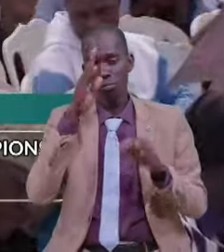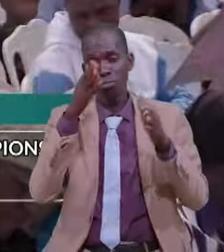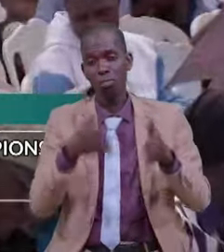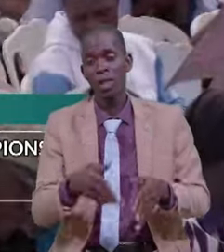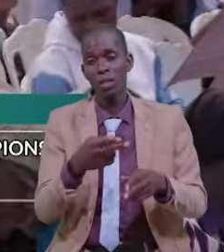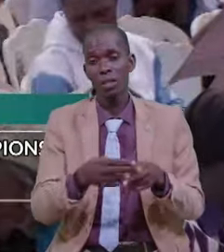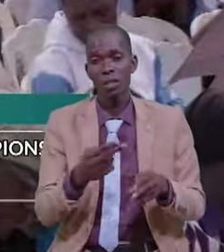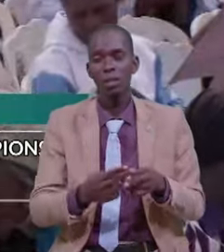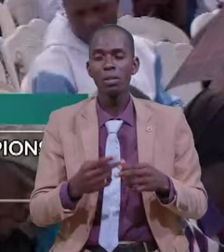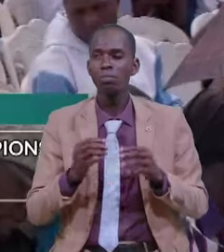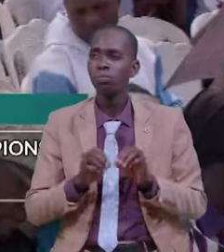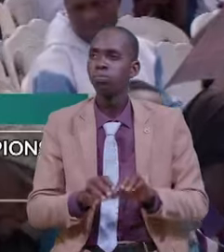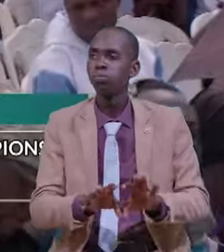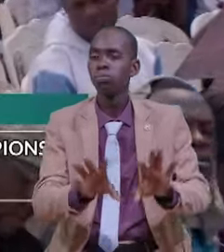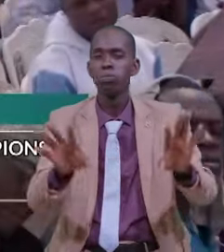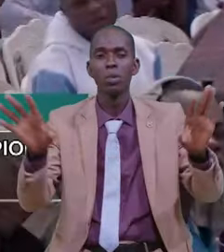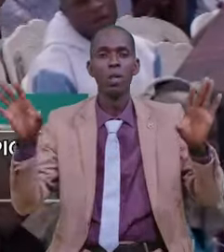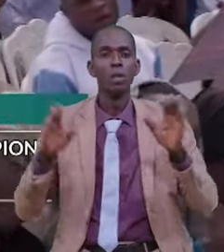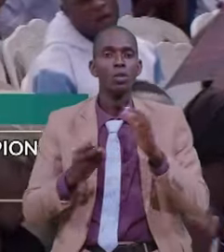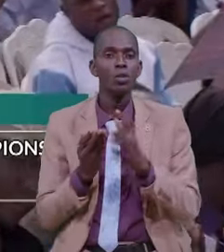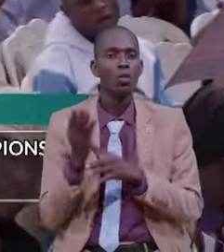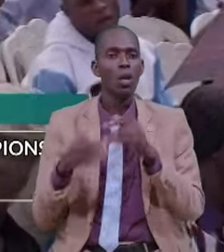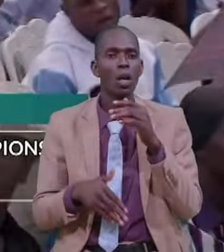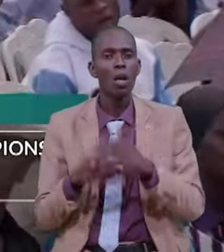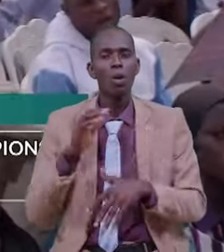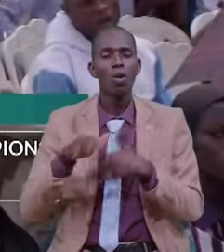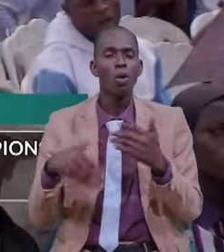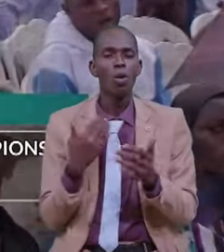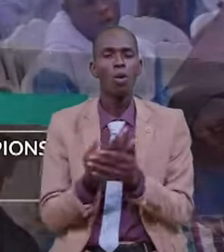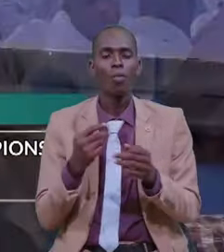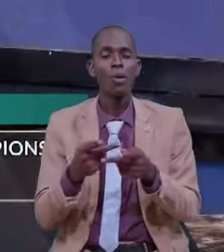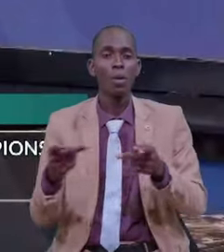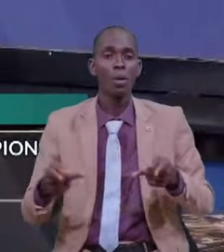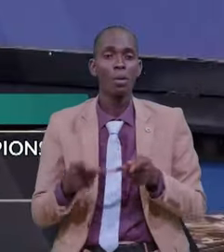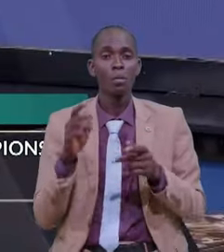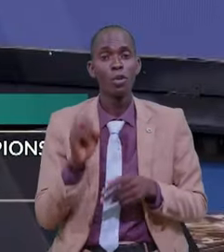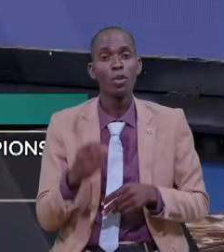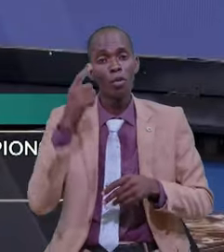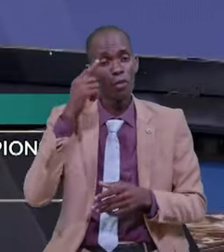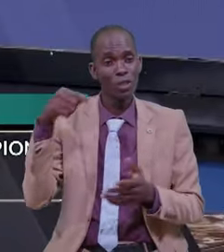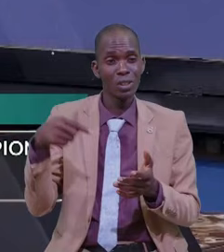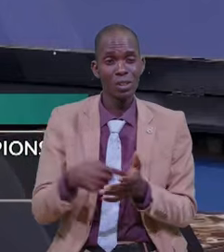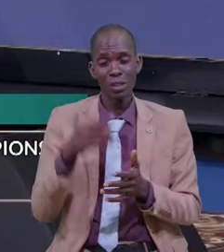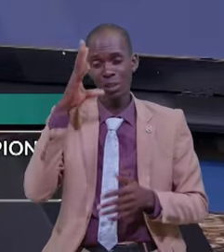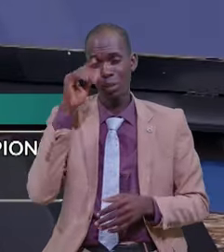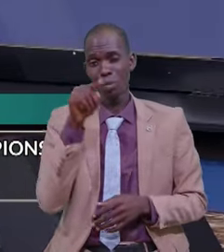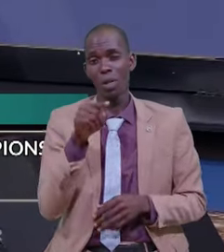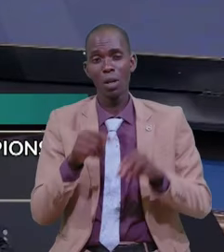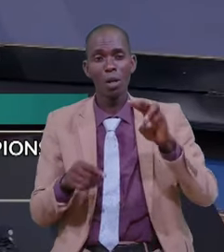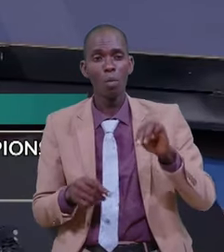out throughout all the provinces, for this man,